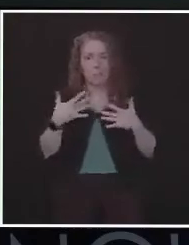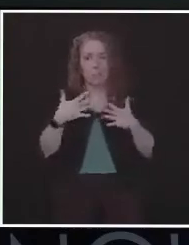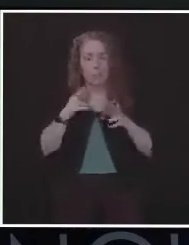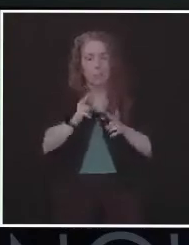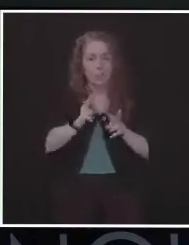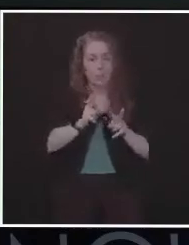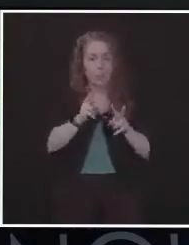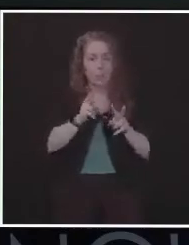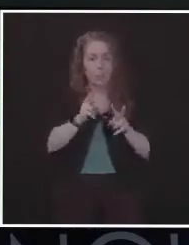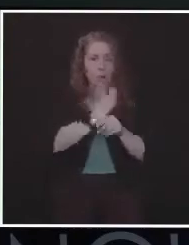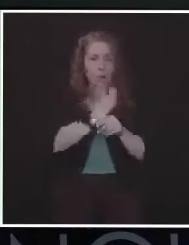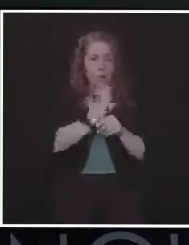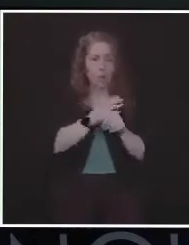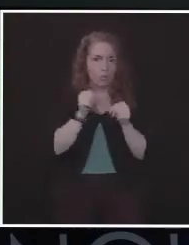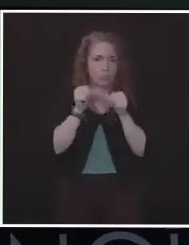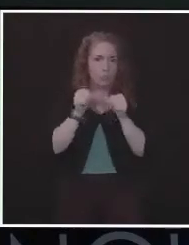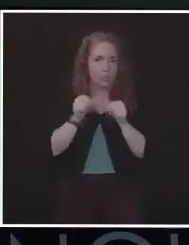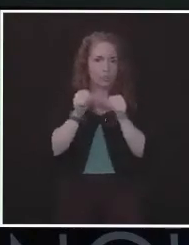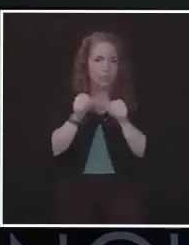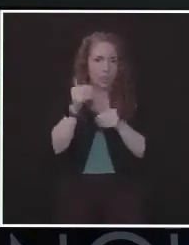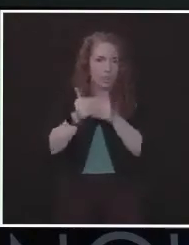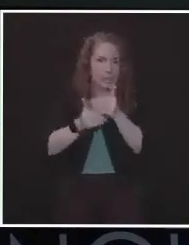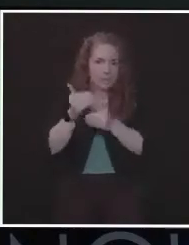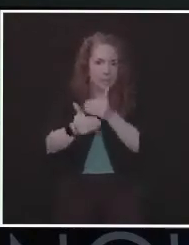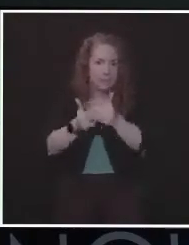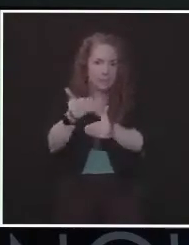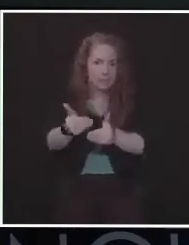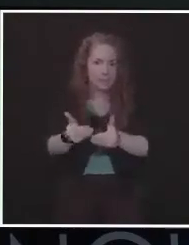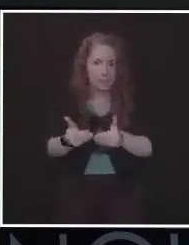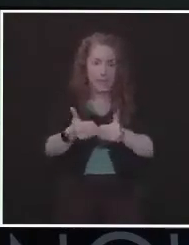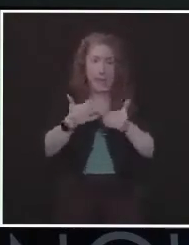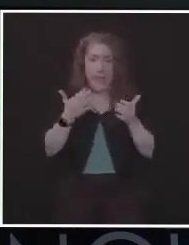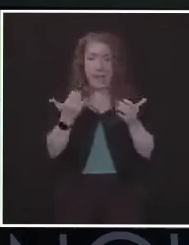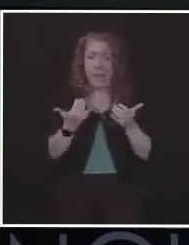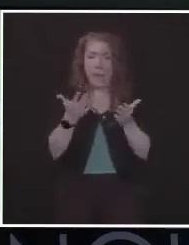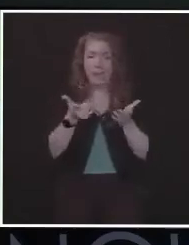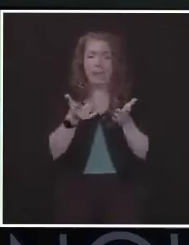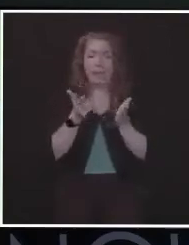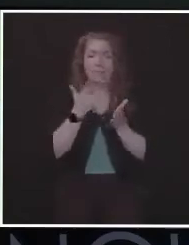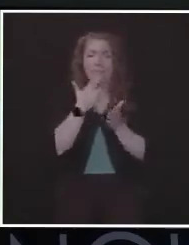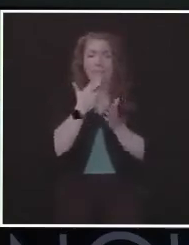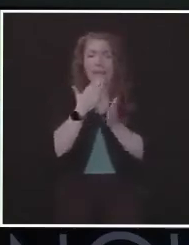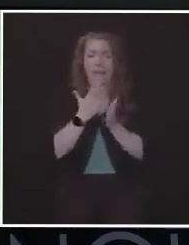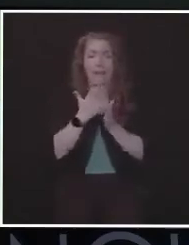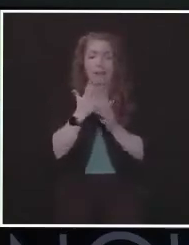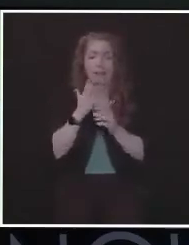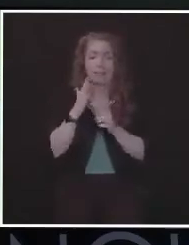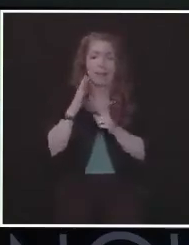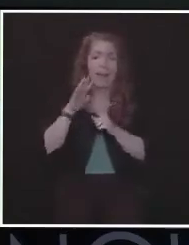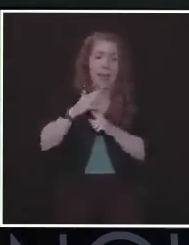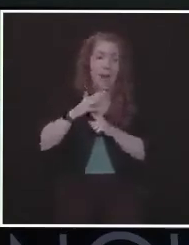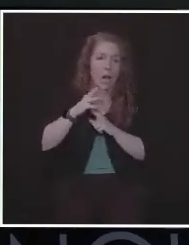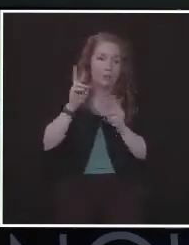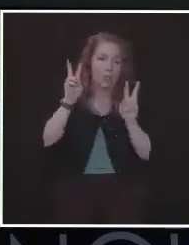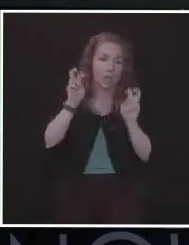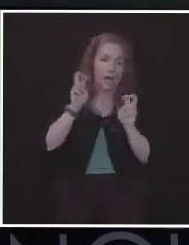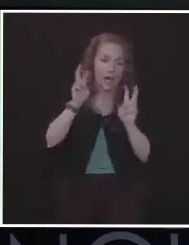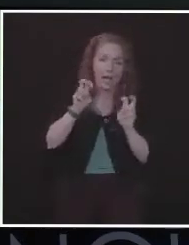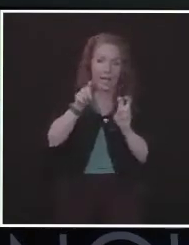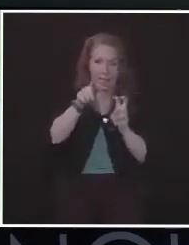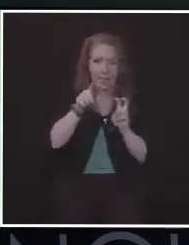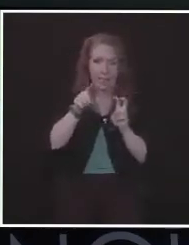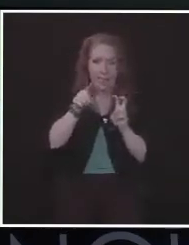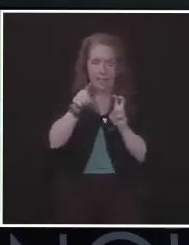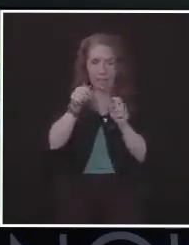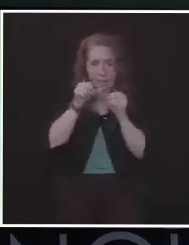helicopter that's serving far beyond its design life, and now is a rover, a